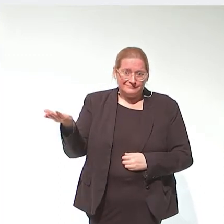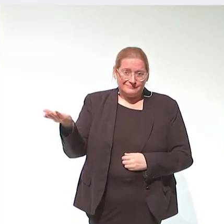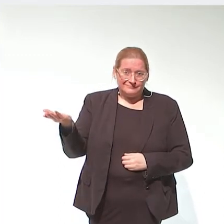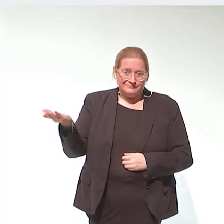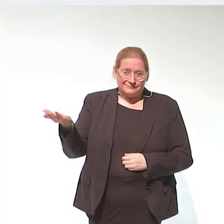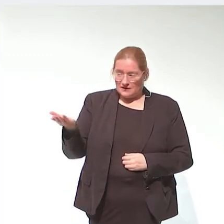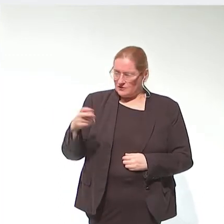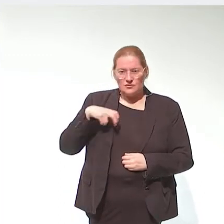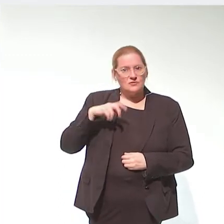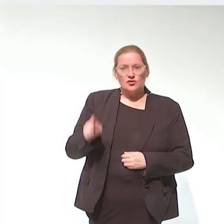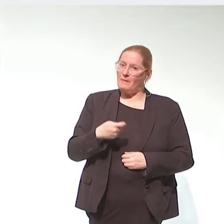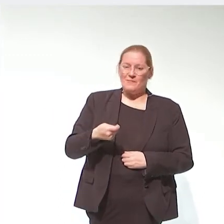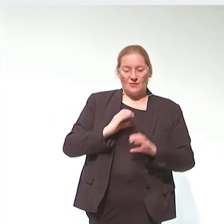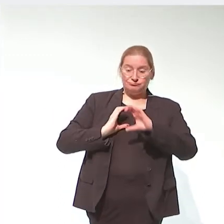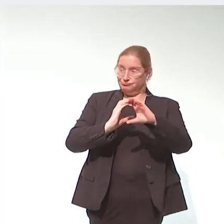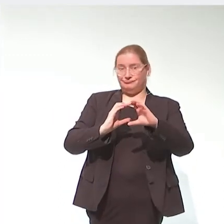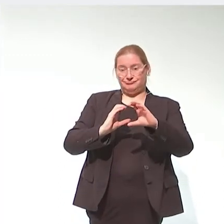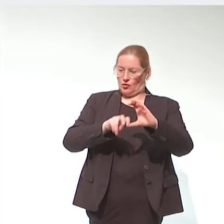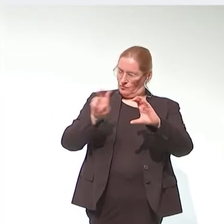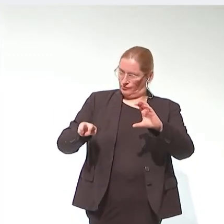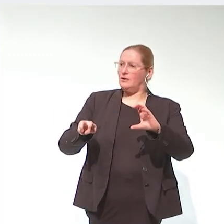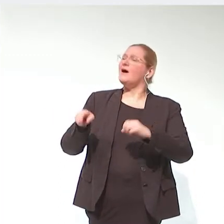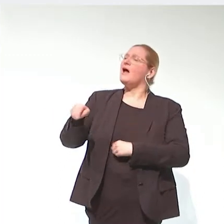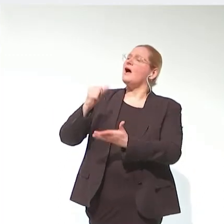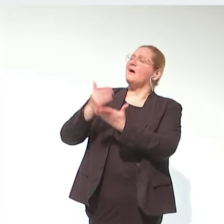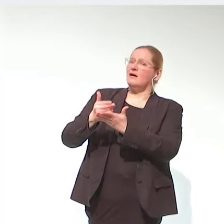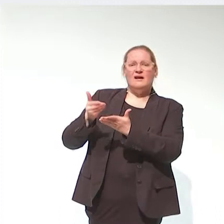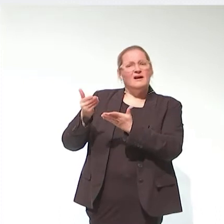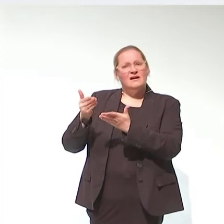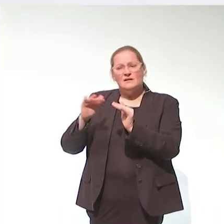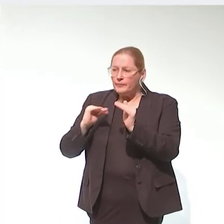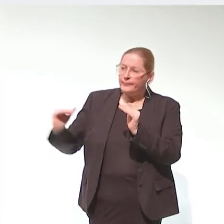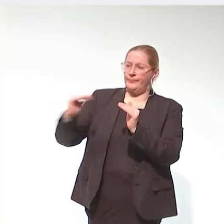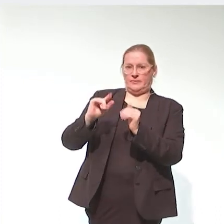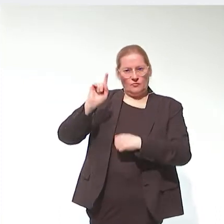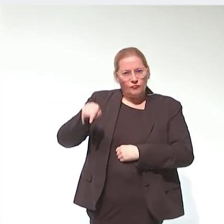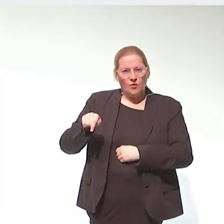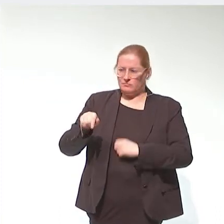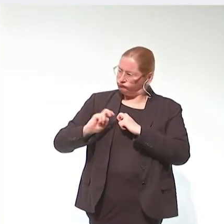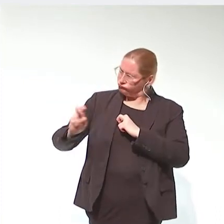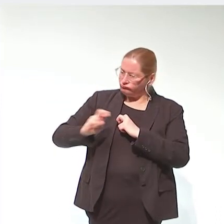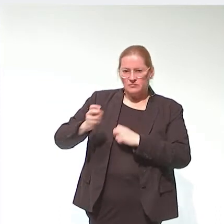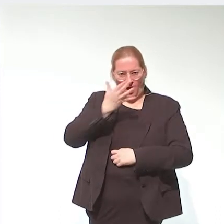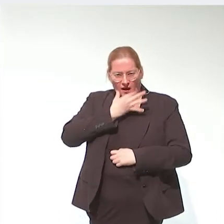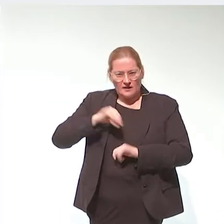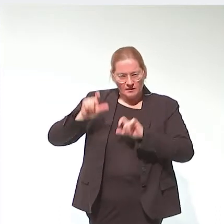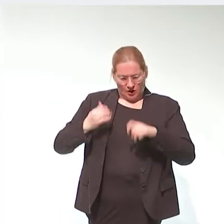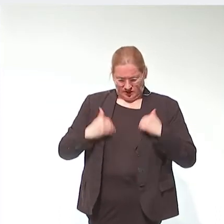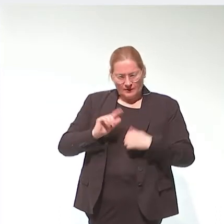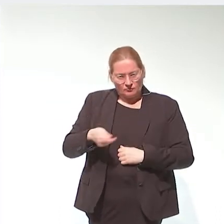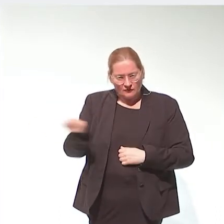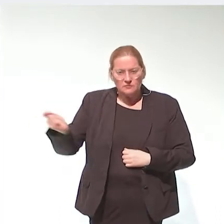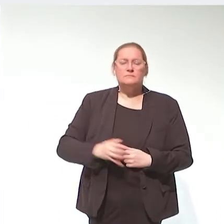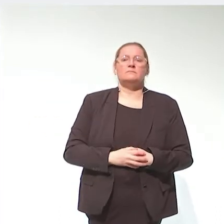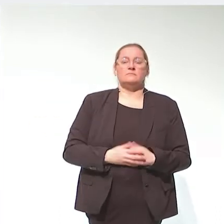happy to announce that this year we will have a communication on sustainable urban mobility plans, and I think this is